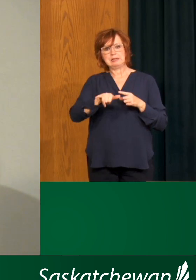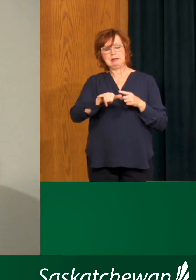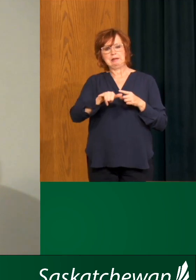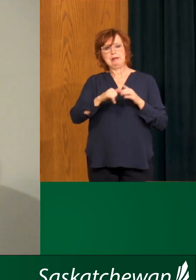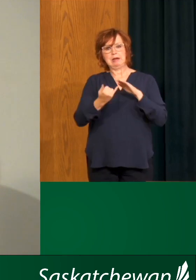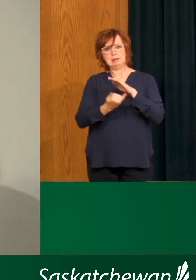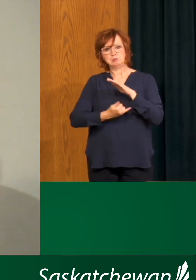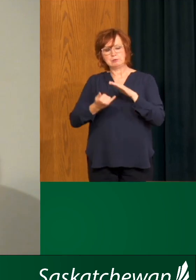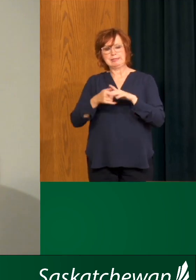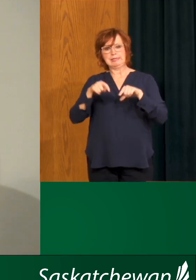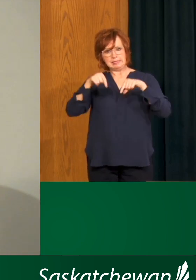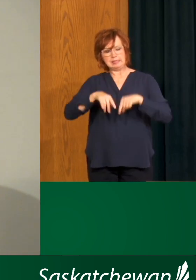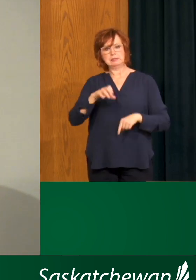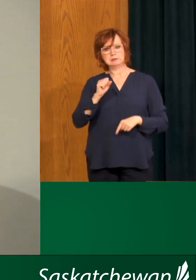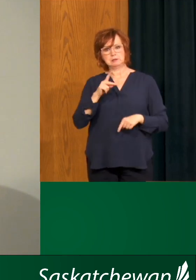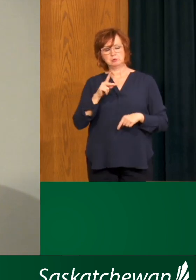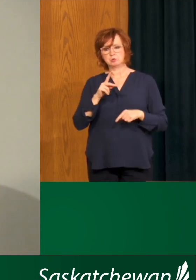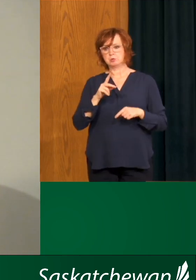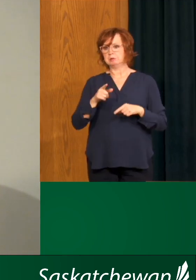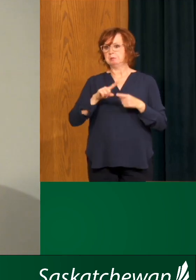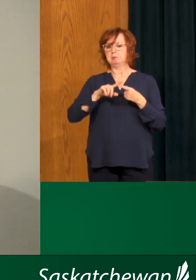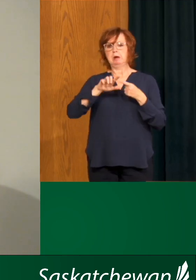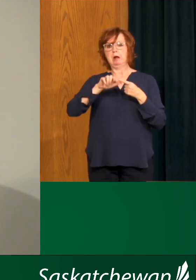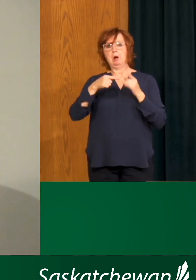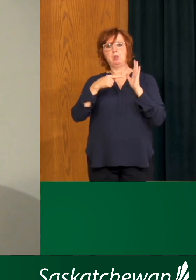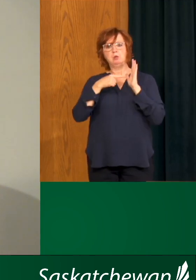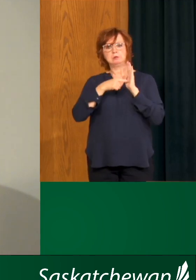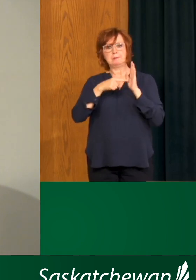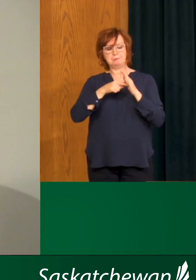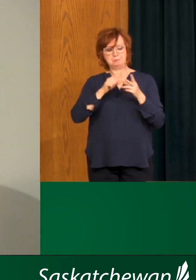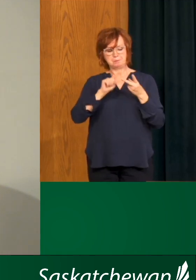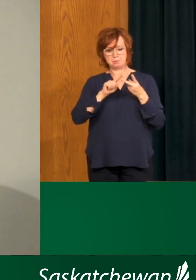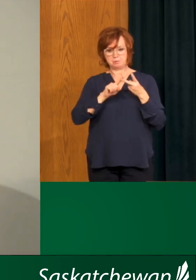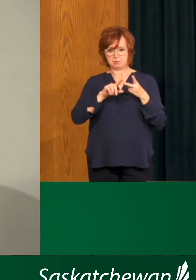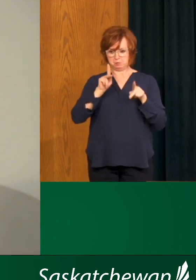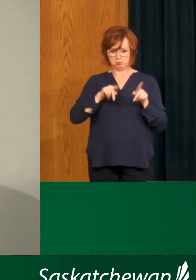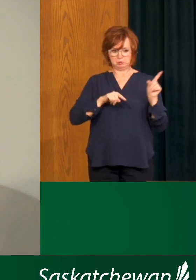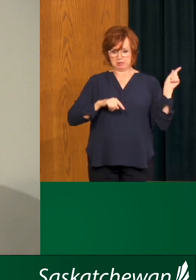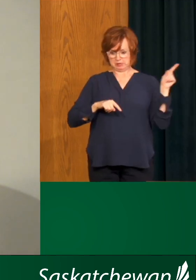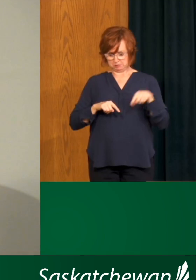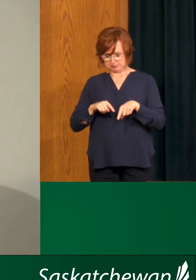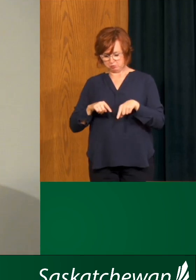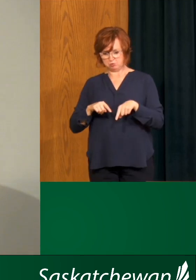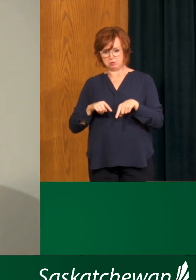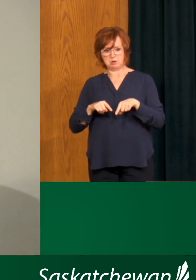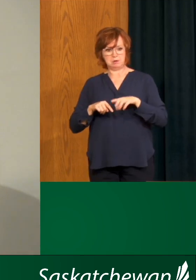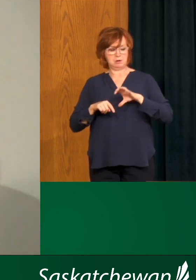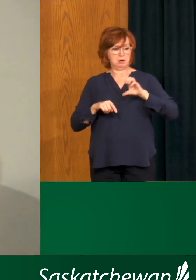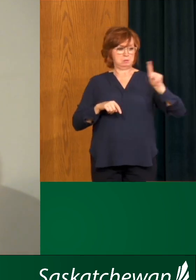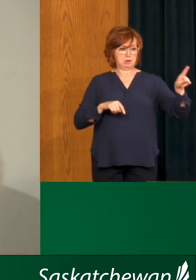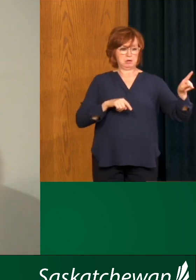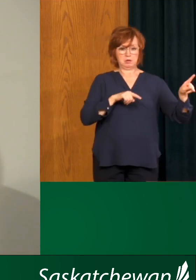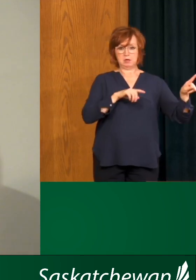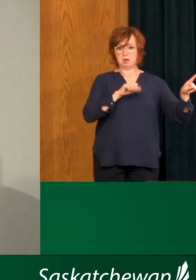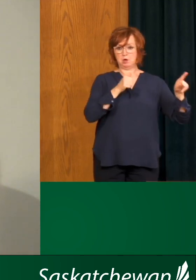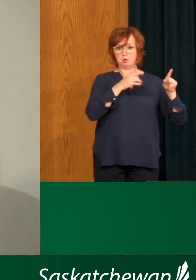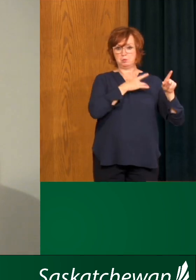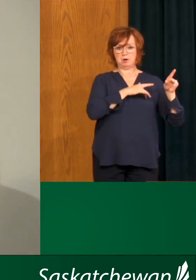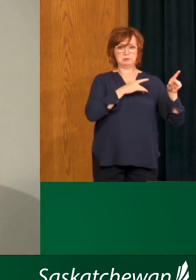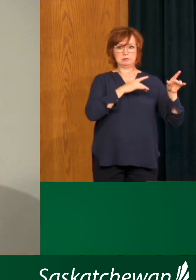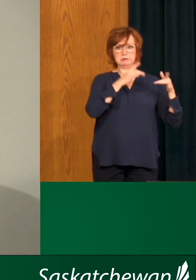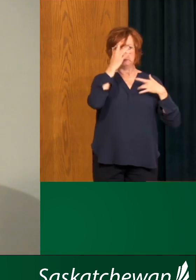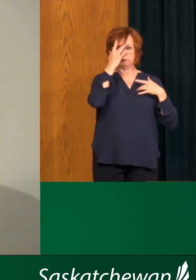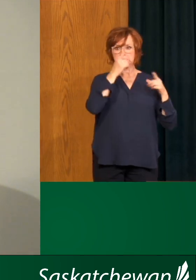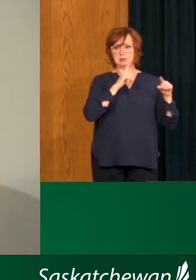a case here. Or it could be that someone was here and then went back to another province, became symptomatic, but may